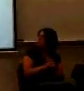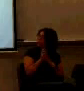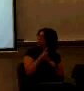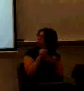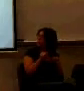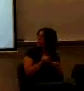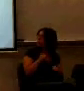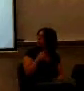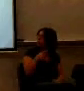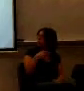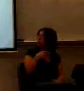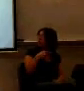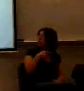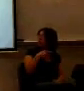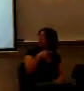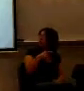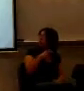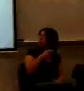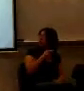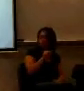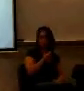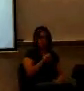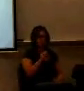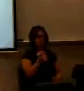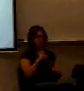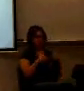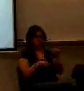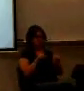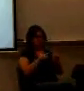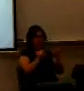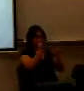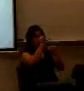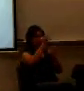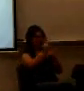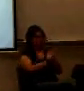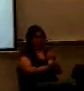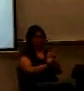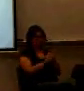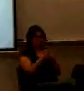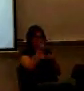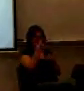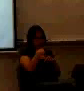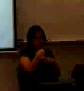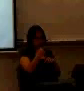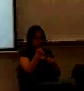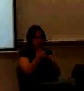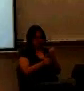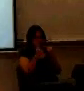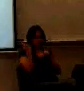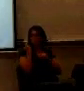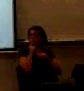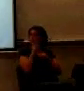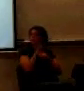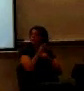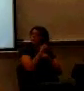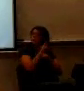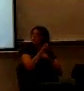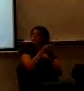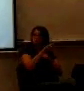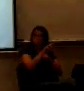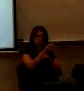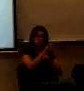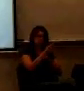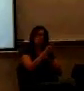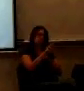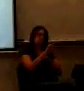or they can be penning, and they can have a variety of different morphologies. And each of these are their frustules, and you count the number